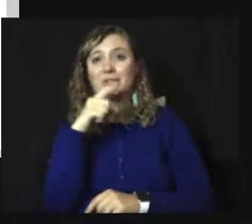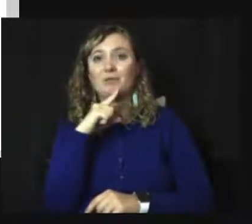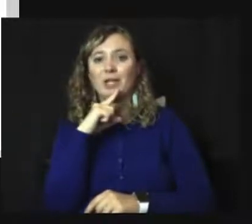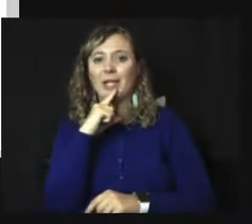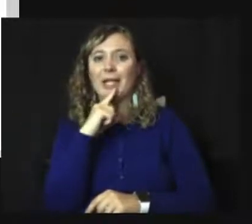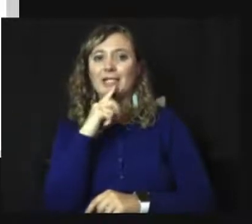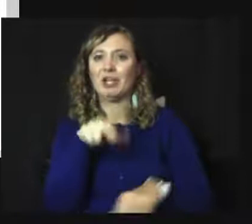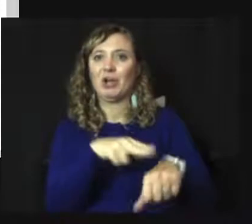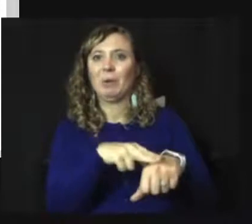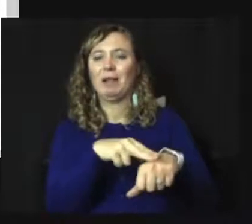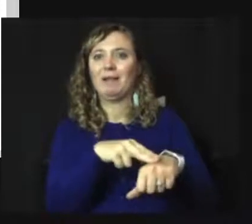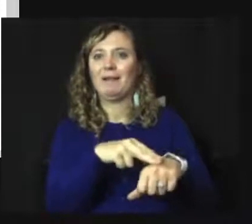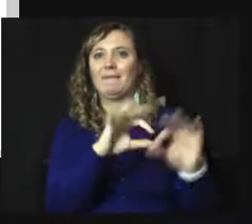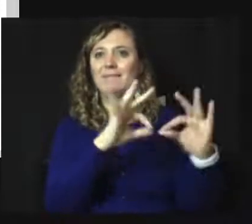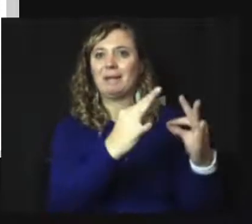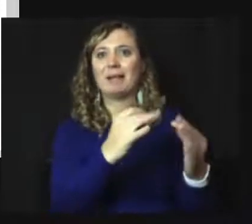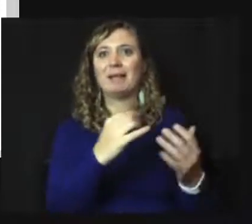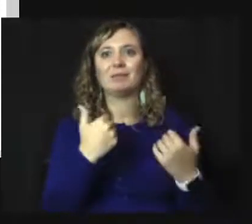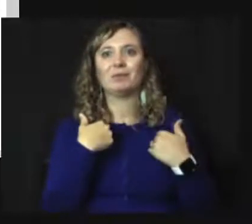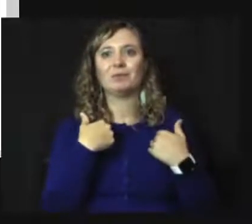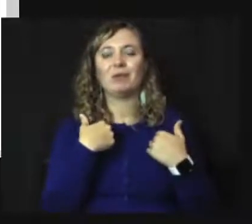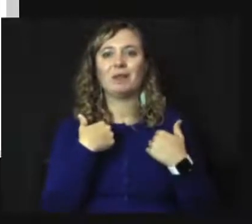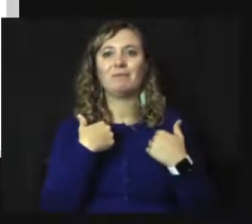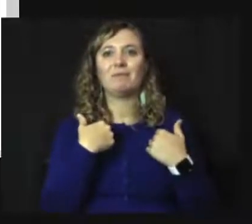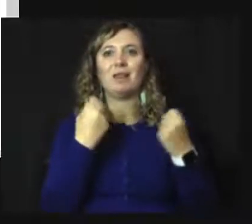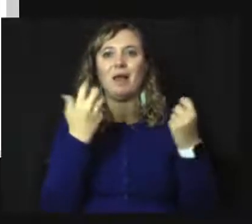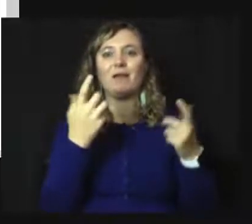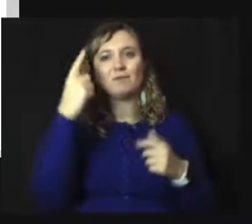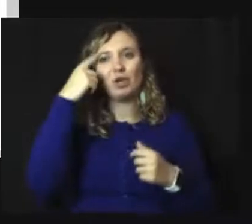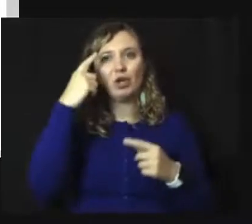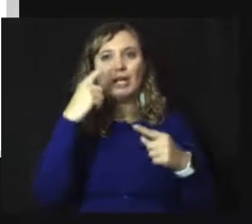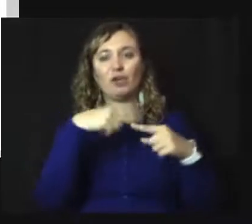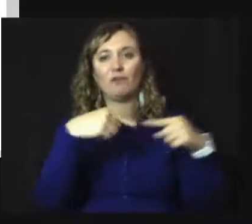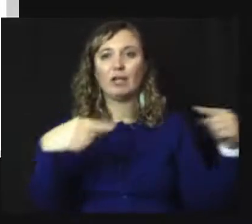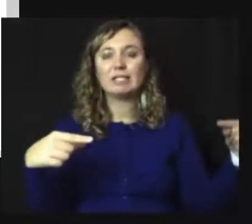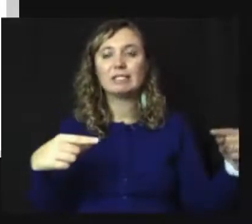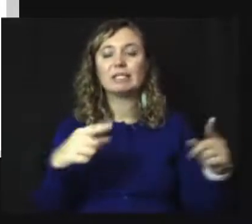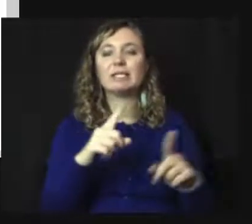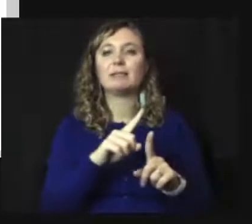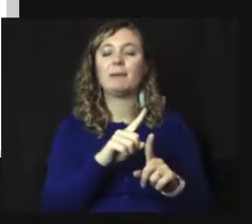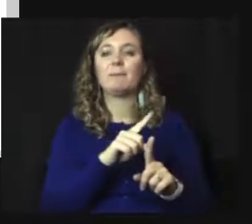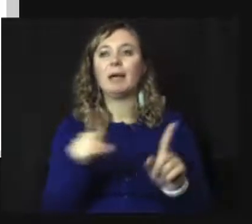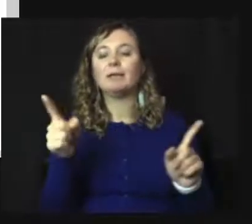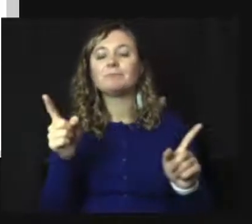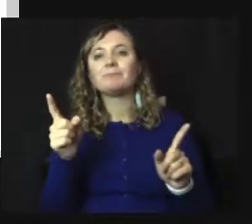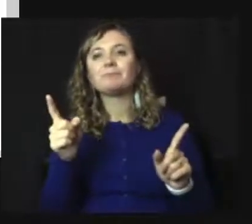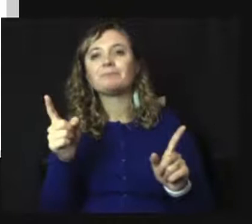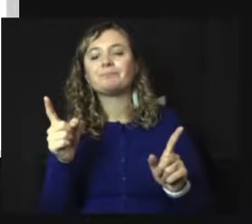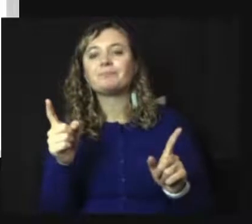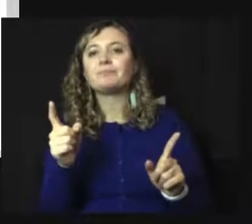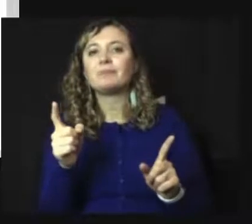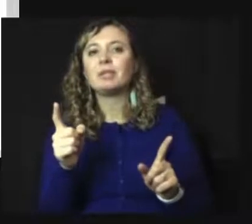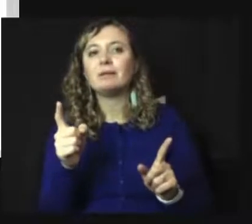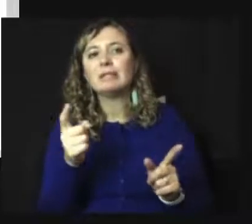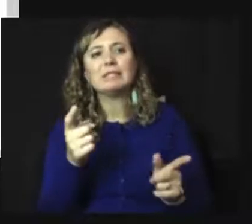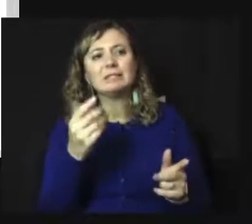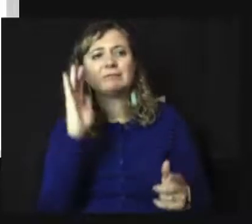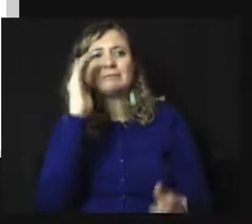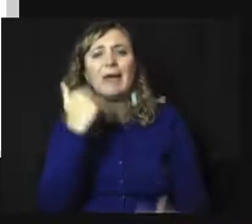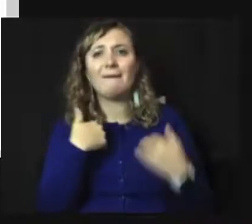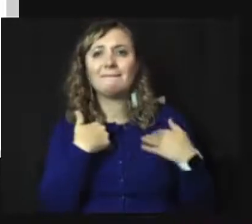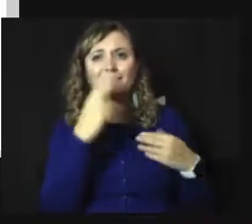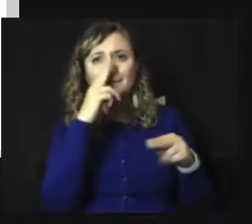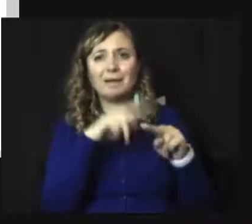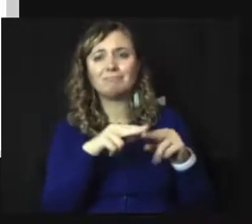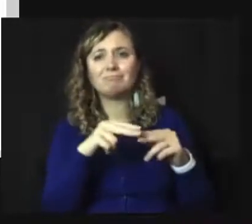of neurodivergencies going on. But instead of being like really dysfunctional, they just seem to have fun and like really love each other. So I appreciate